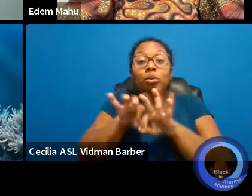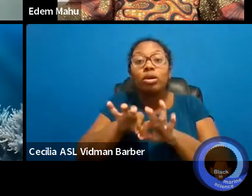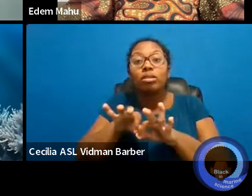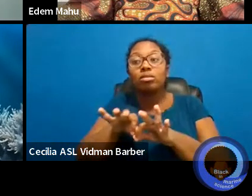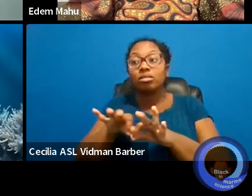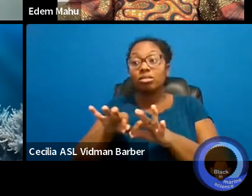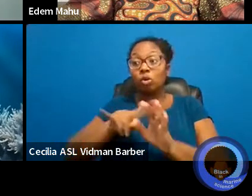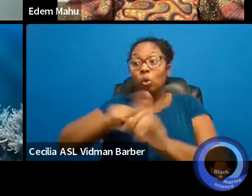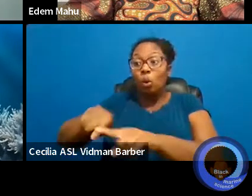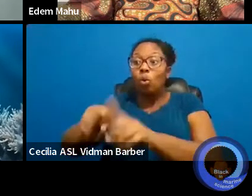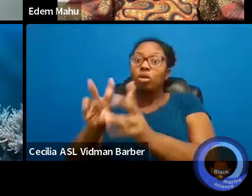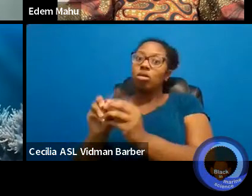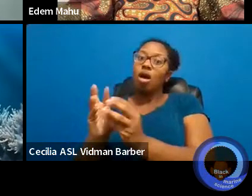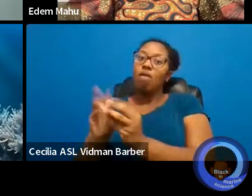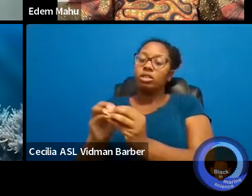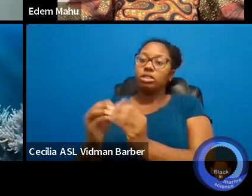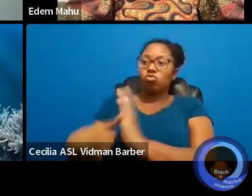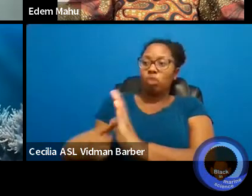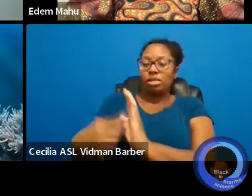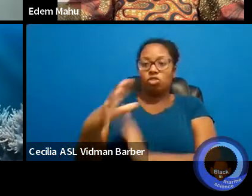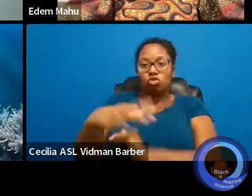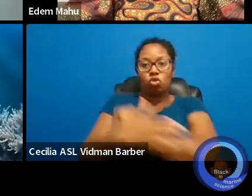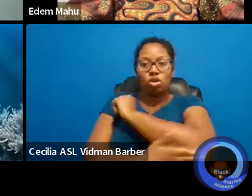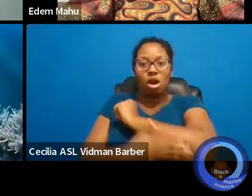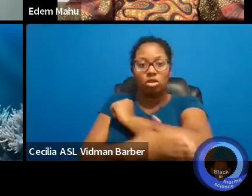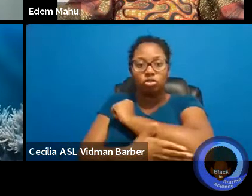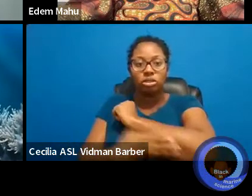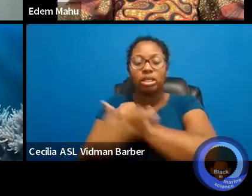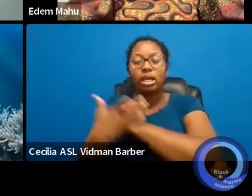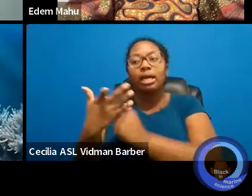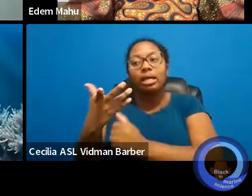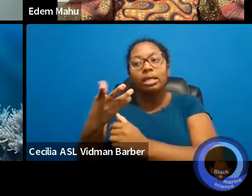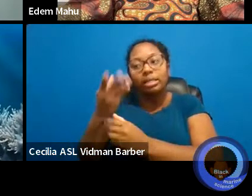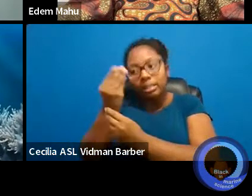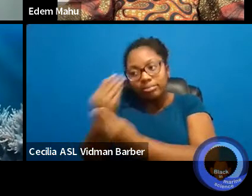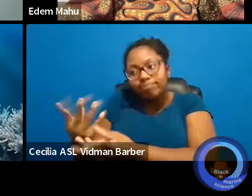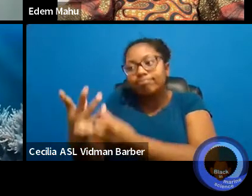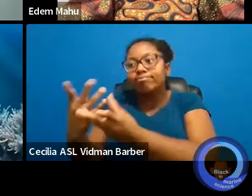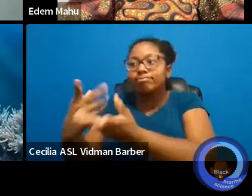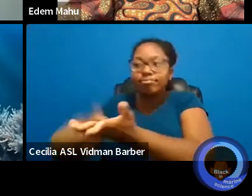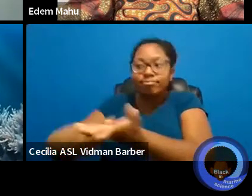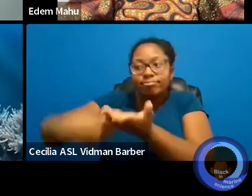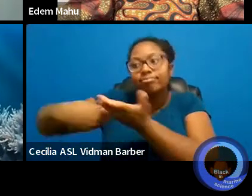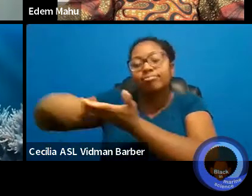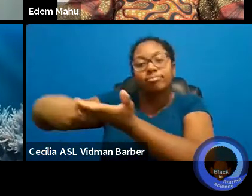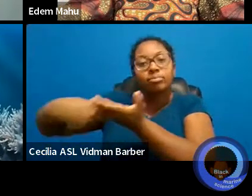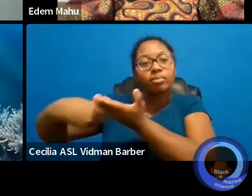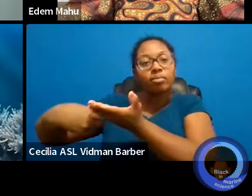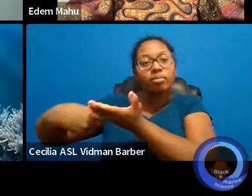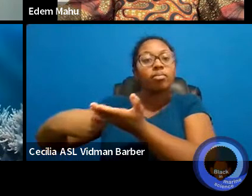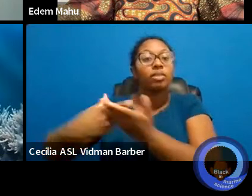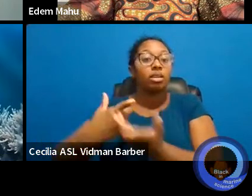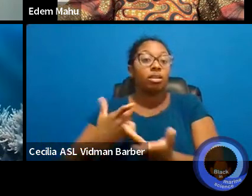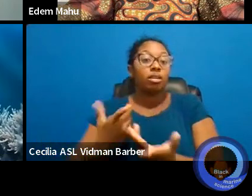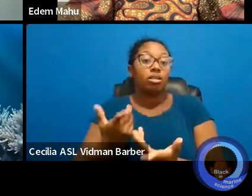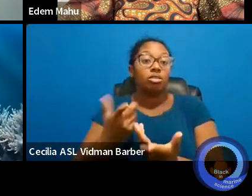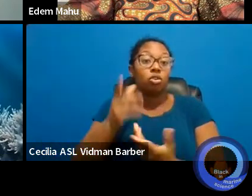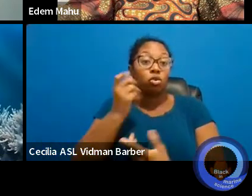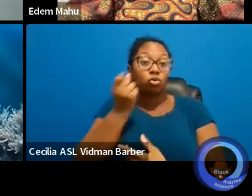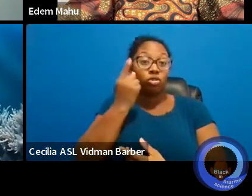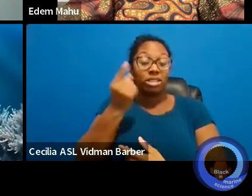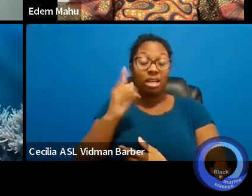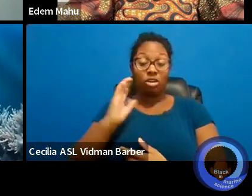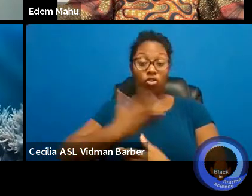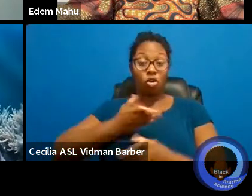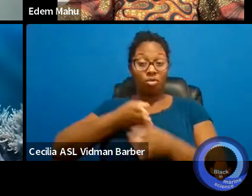exchange, especially when you're dealing with the field of climate change and the oceans. We have to learn from one another, and we do